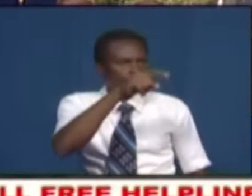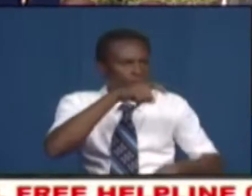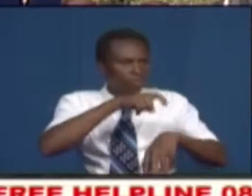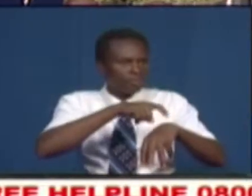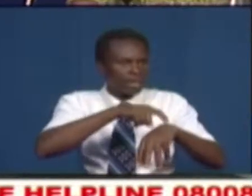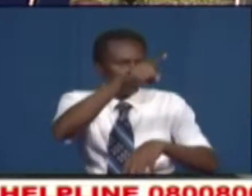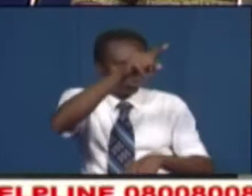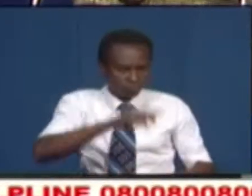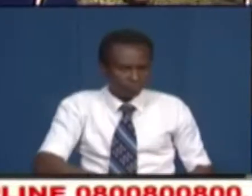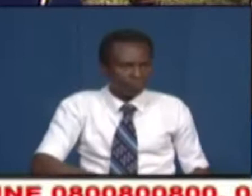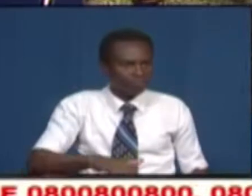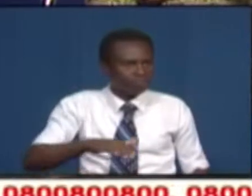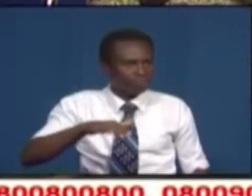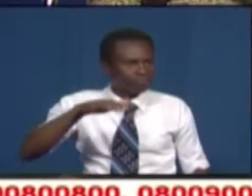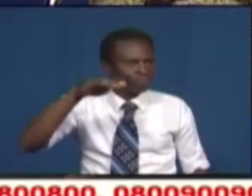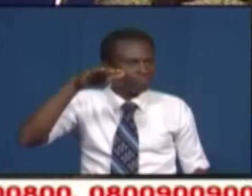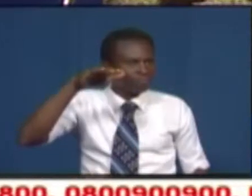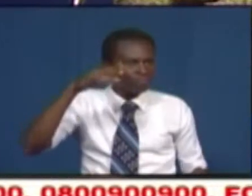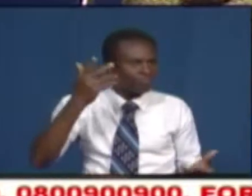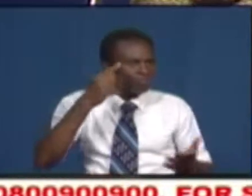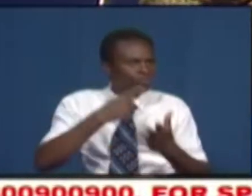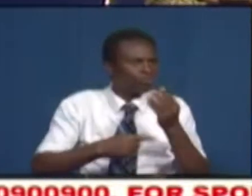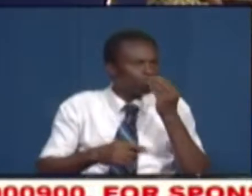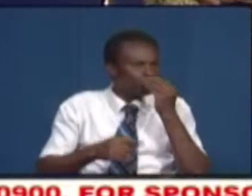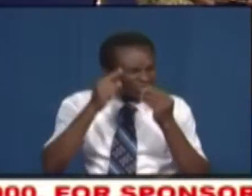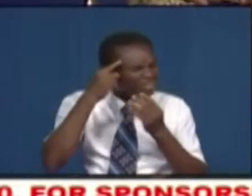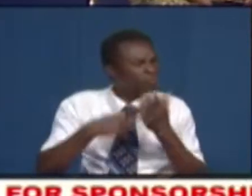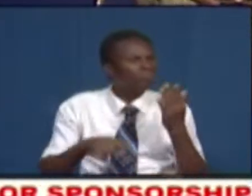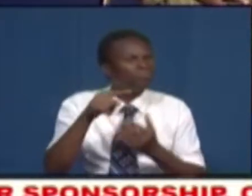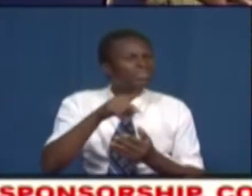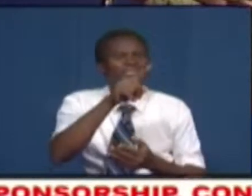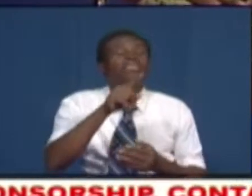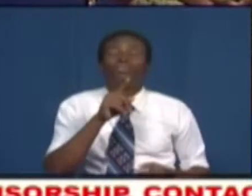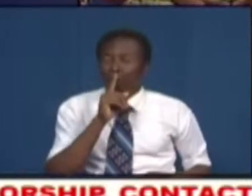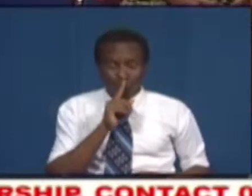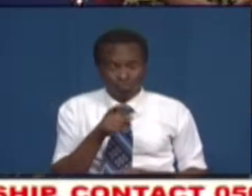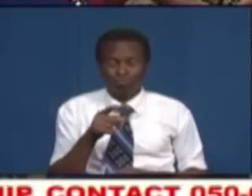seriously? That's the word, consciously. Consciously, no.